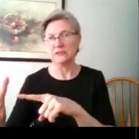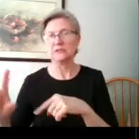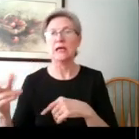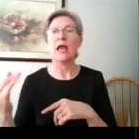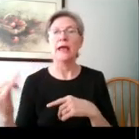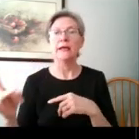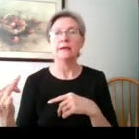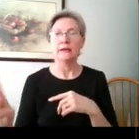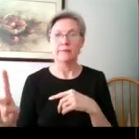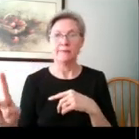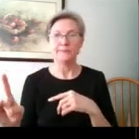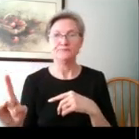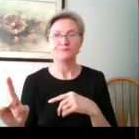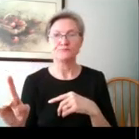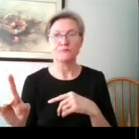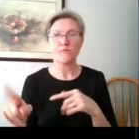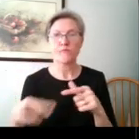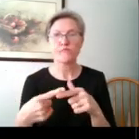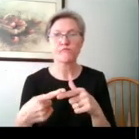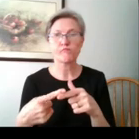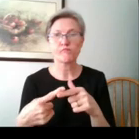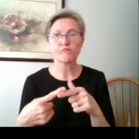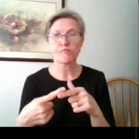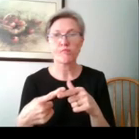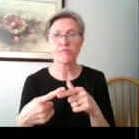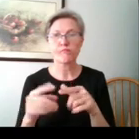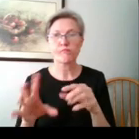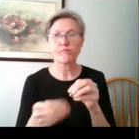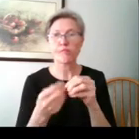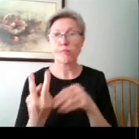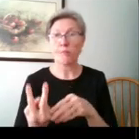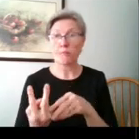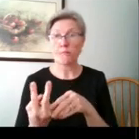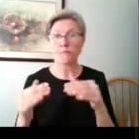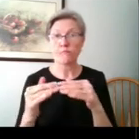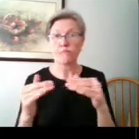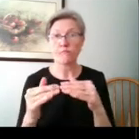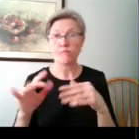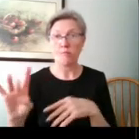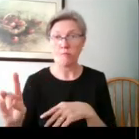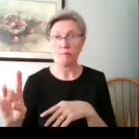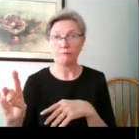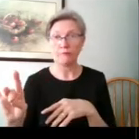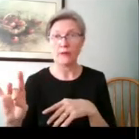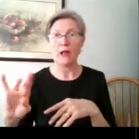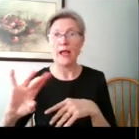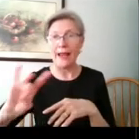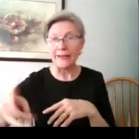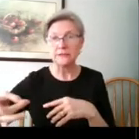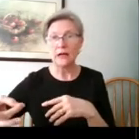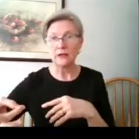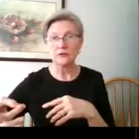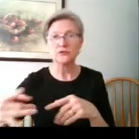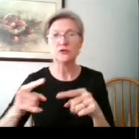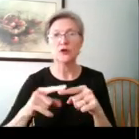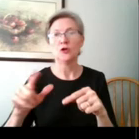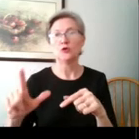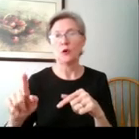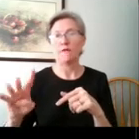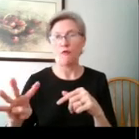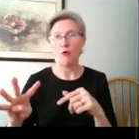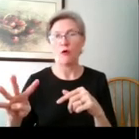18. And then up here, I'll add another 2. That'll get me to 8. Down here, I'll add another 6. That will get me to 24. You